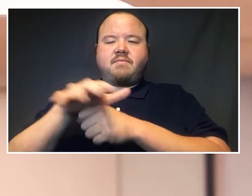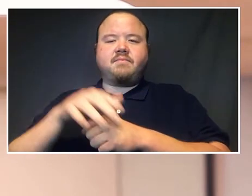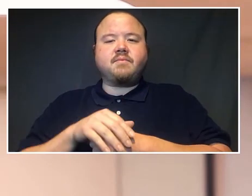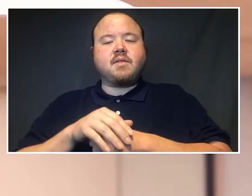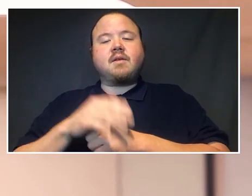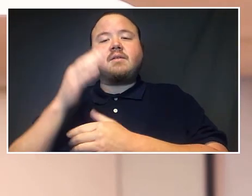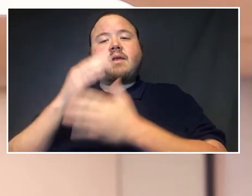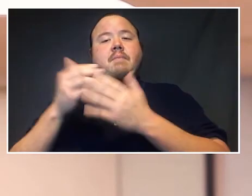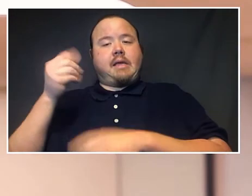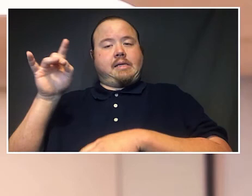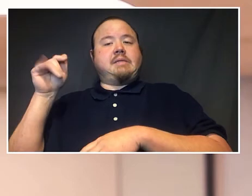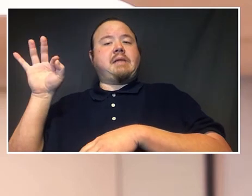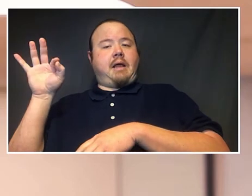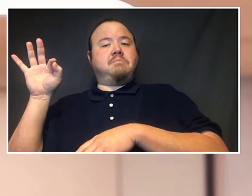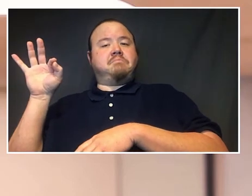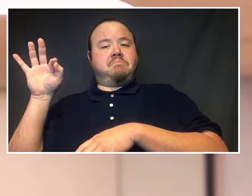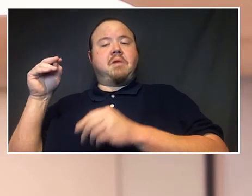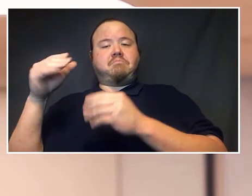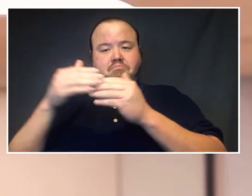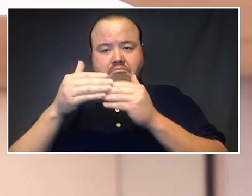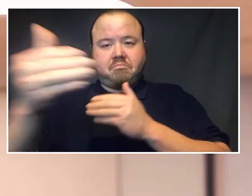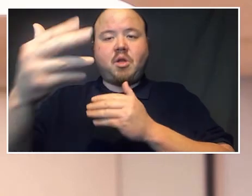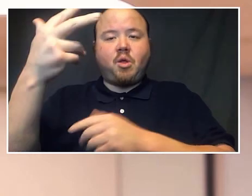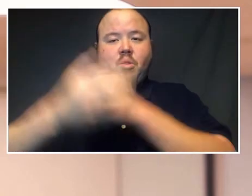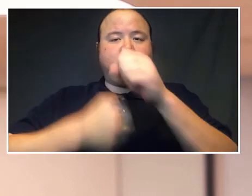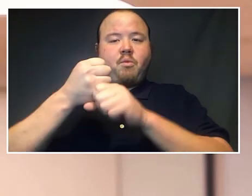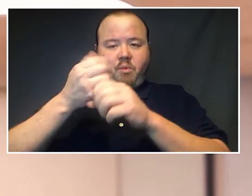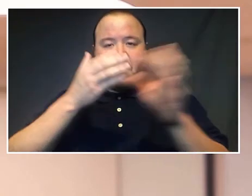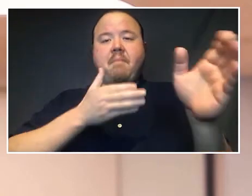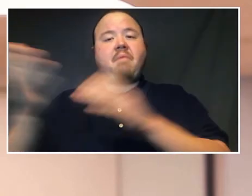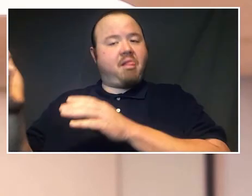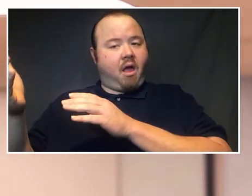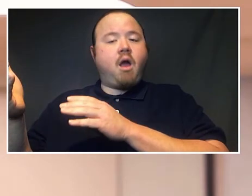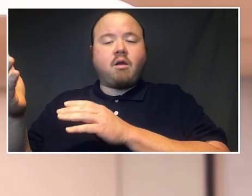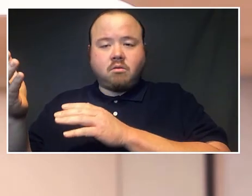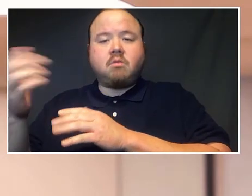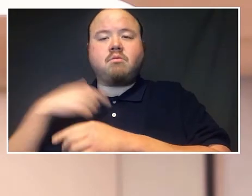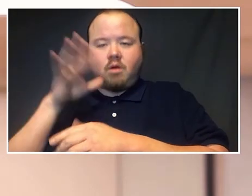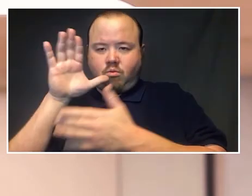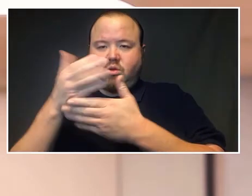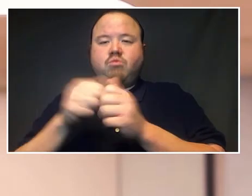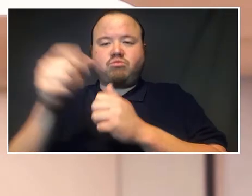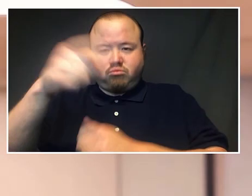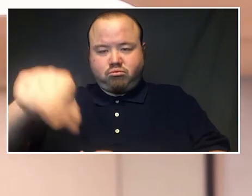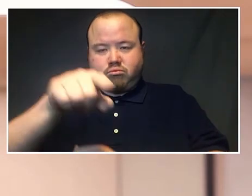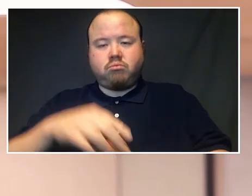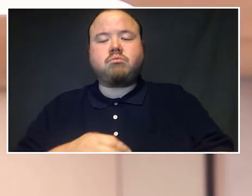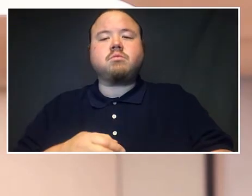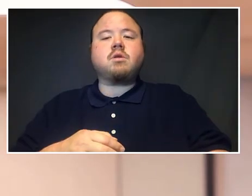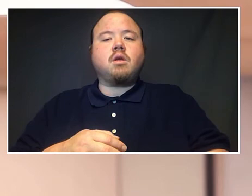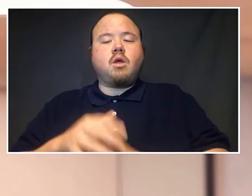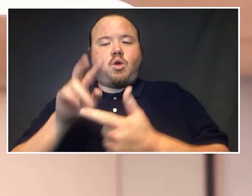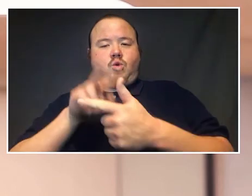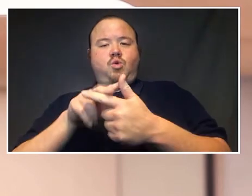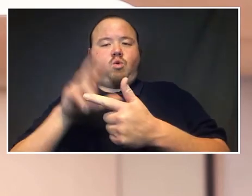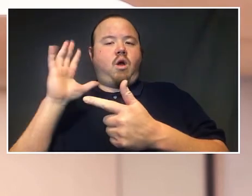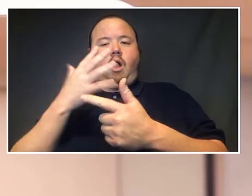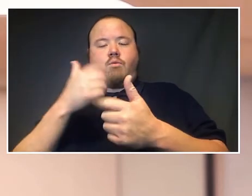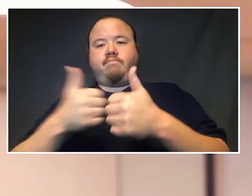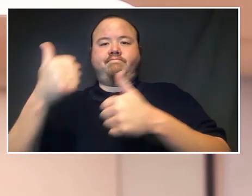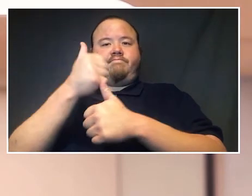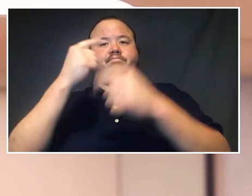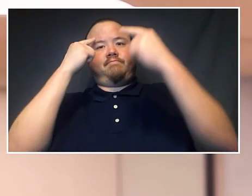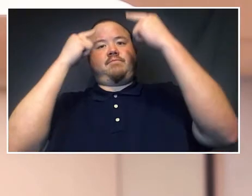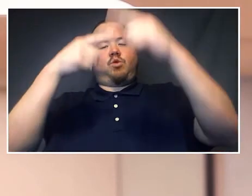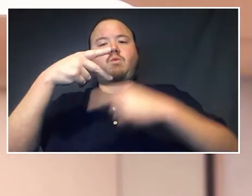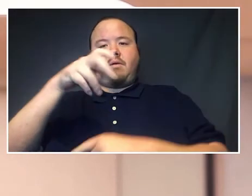Highlights from fiscal year 18-19 and things to come in the next 3-year plan I will share with you next. 2 of the overarching goals